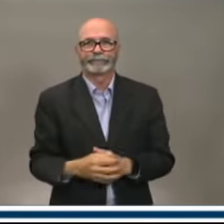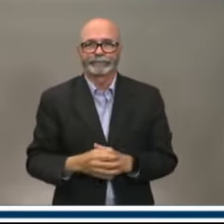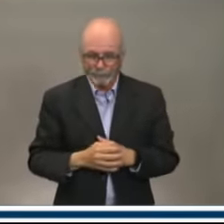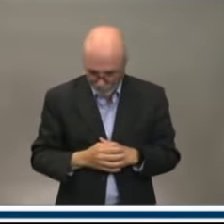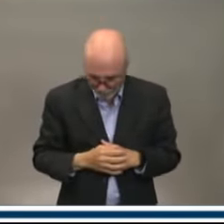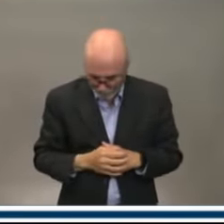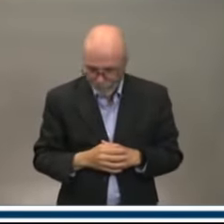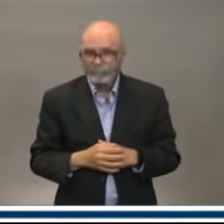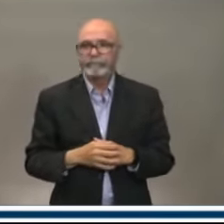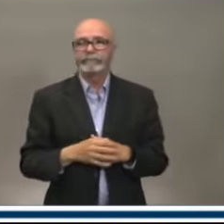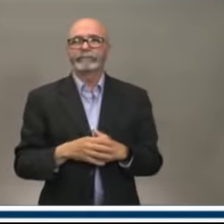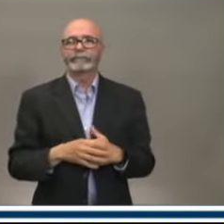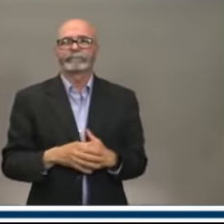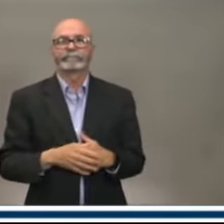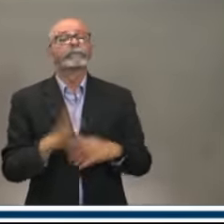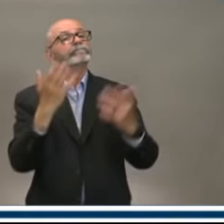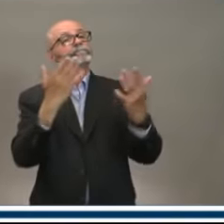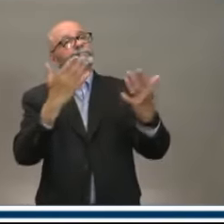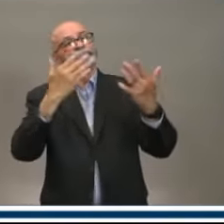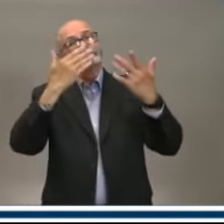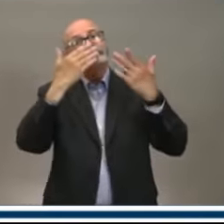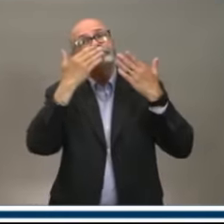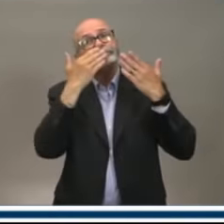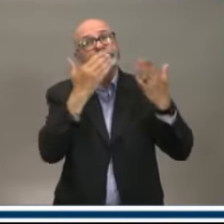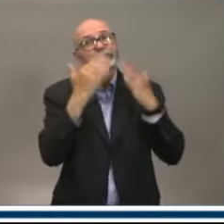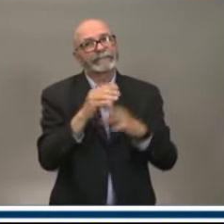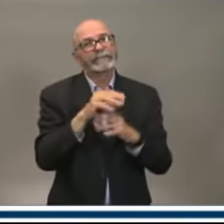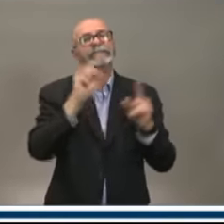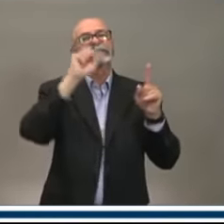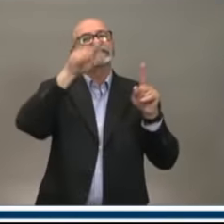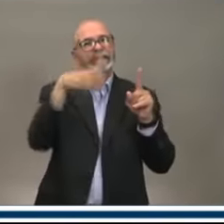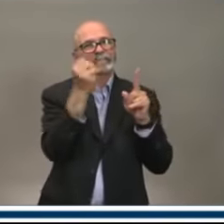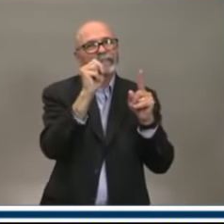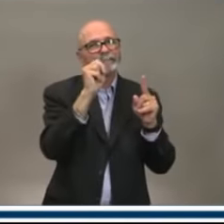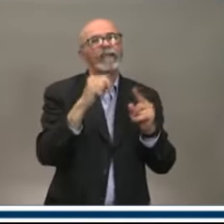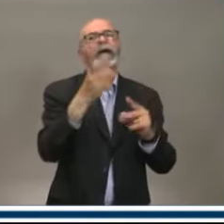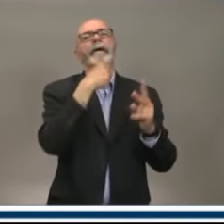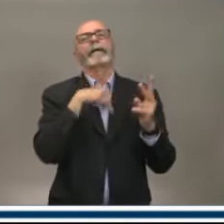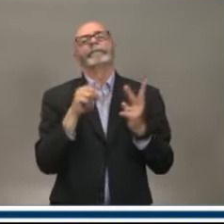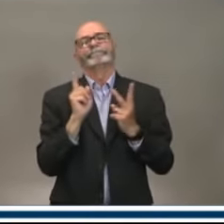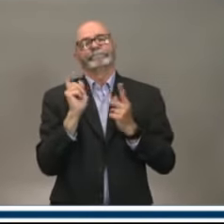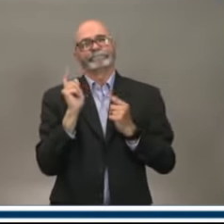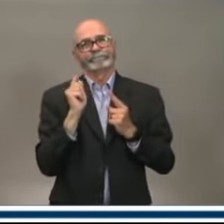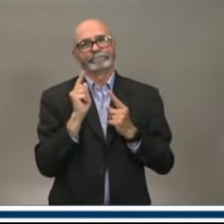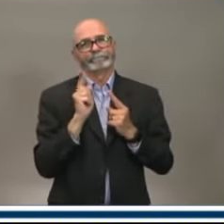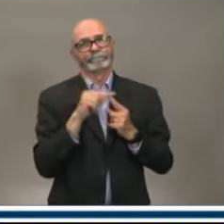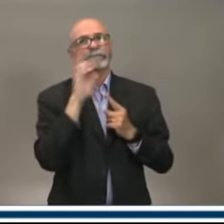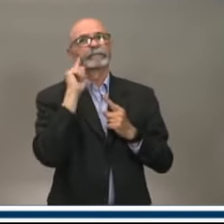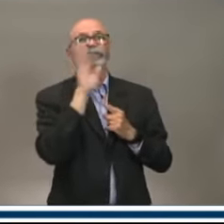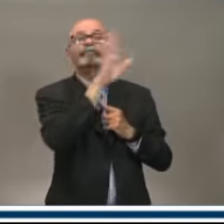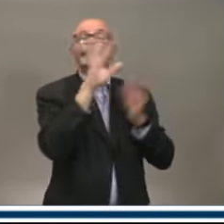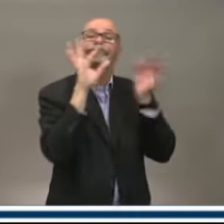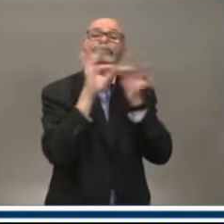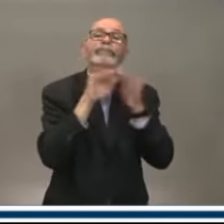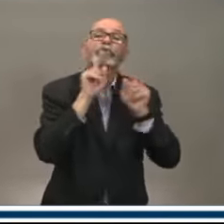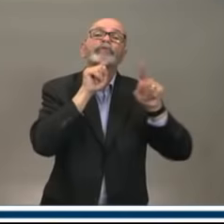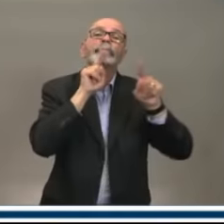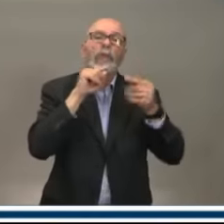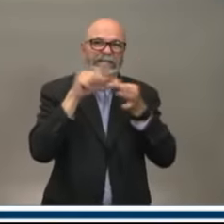Thank you. Premier, I respectfully submit that reporters reporting on documents they receive doesn't equate